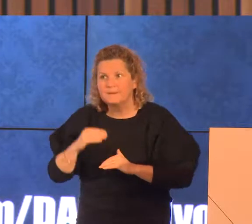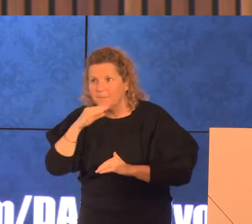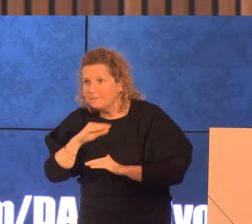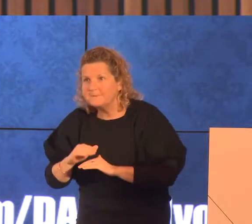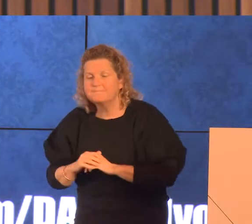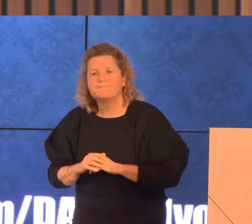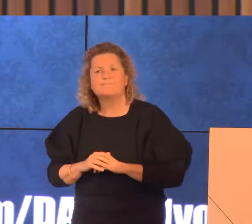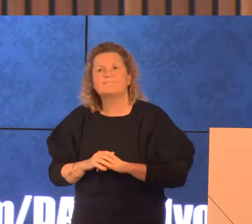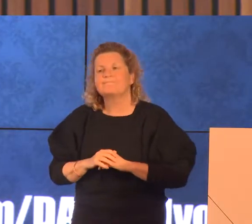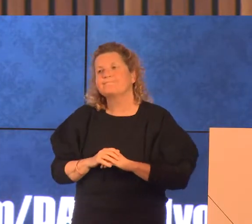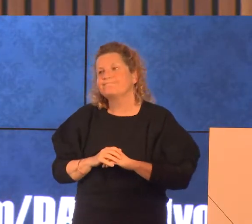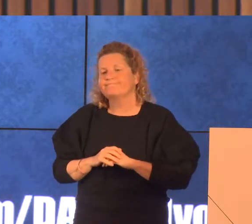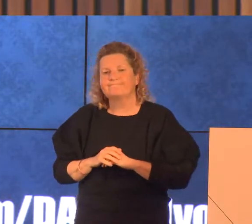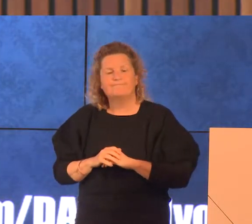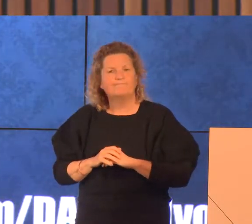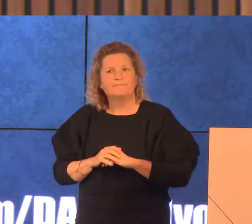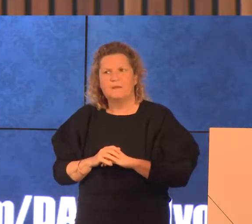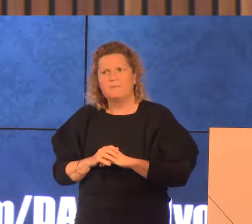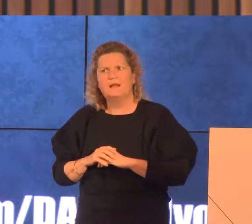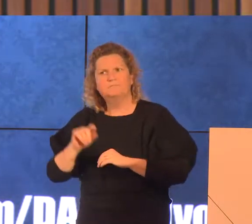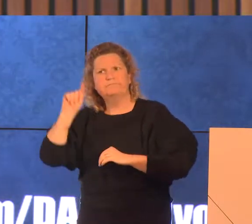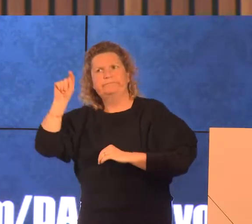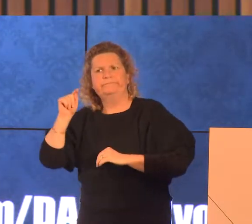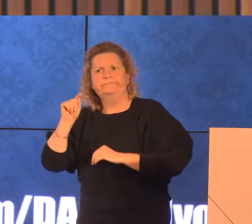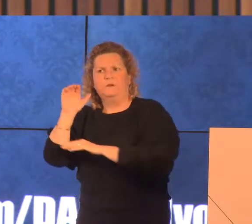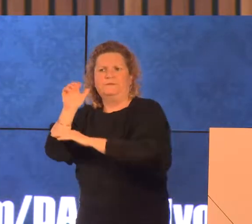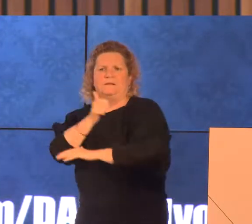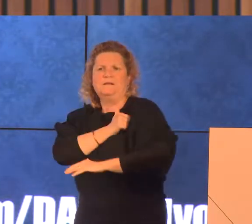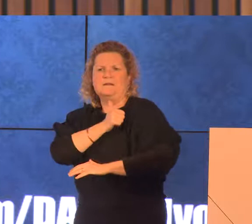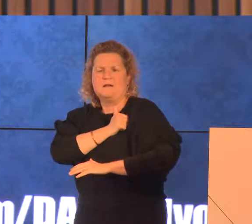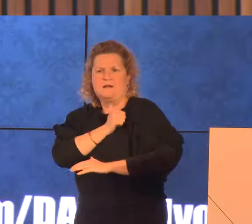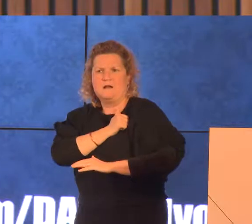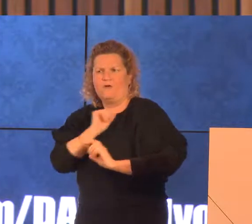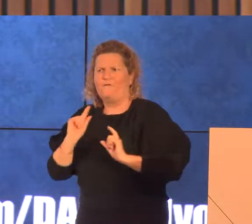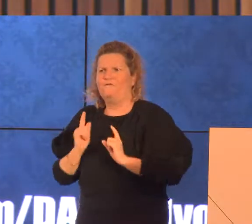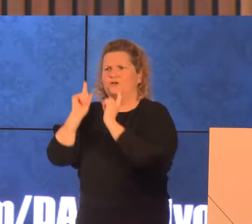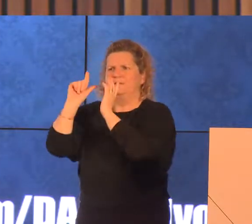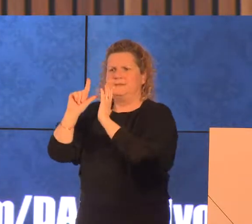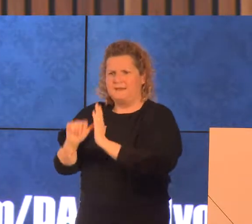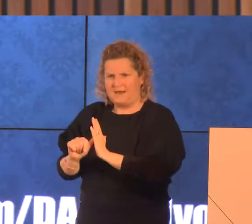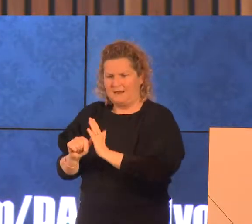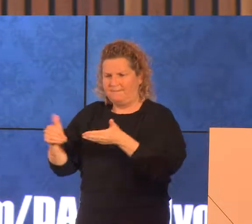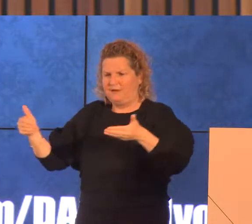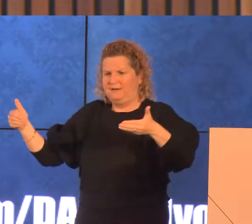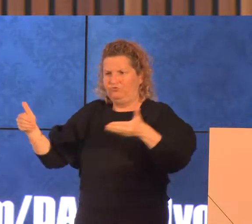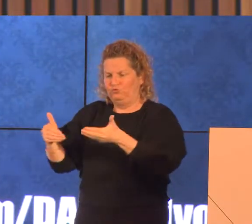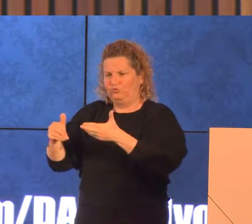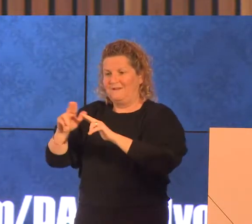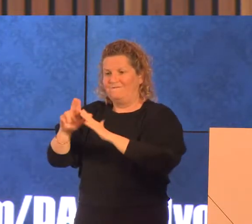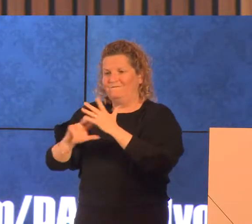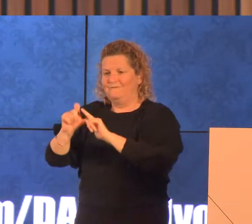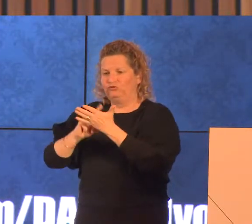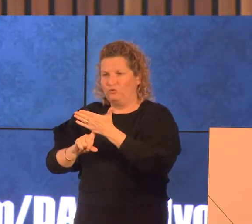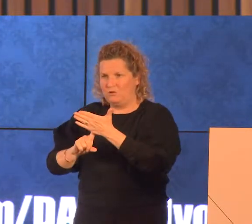but certainly in Canada, they have just introduced for the first time federal